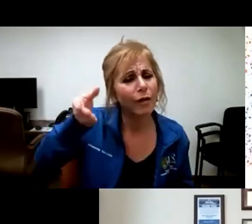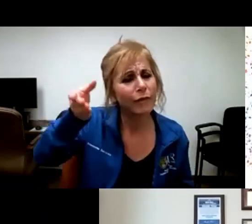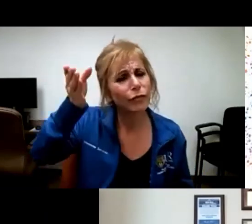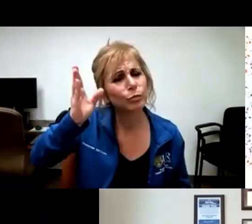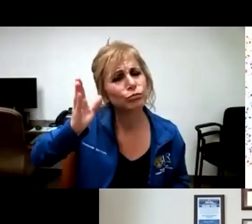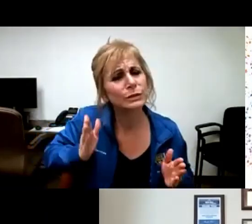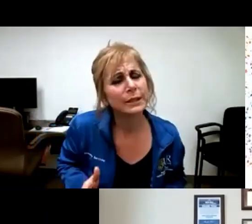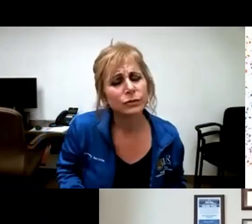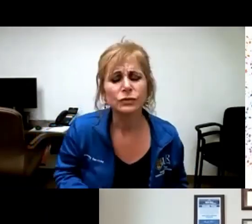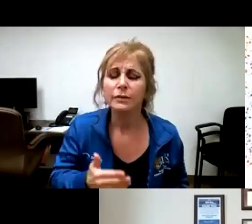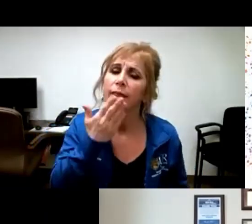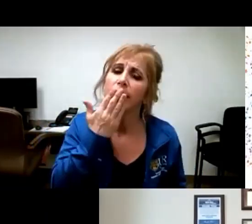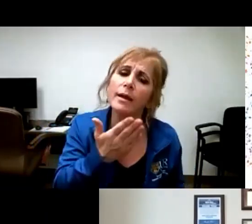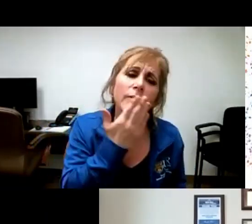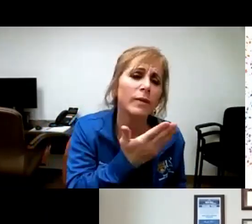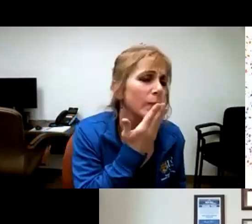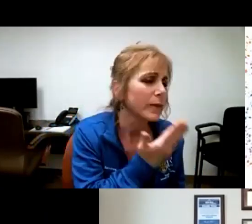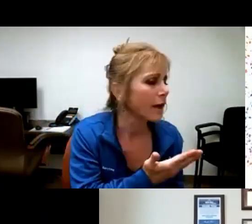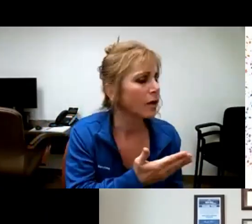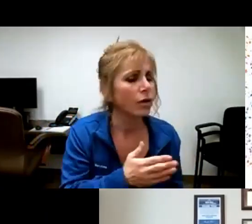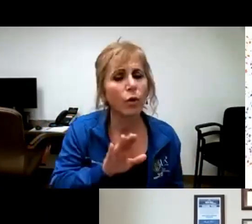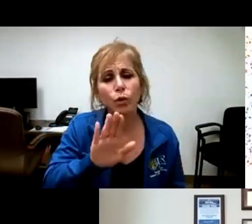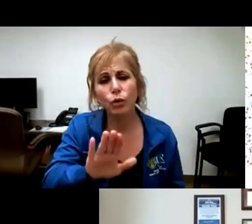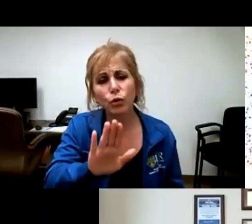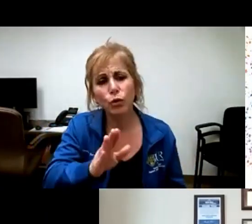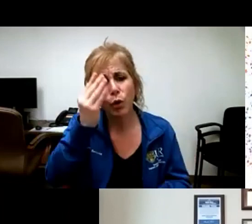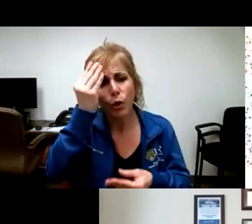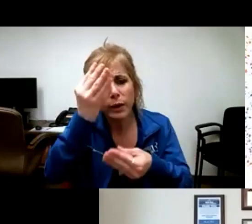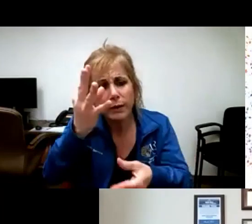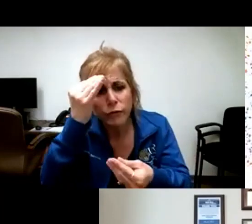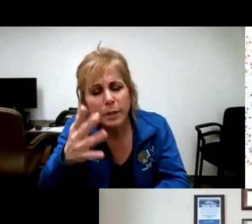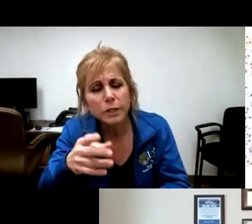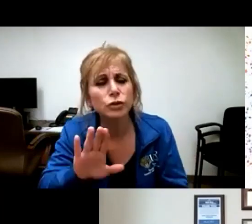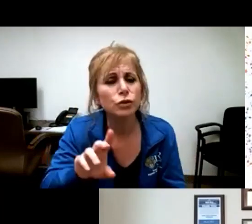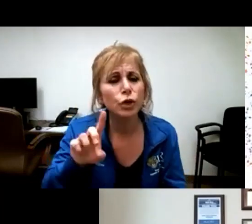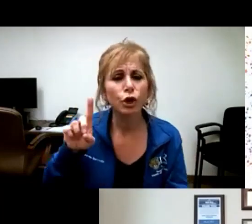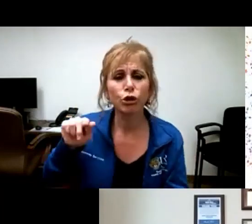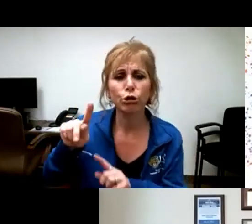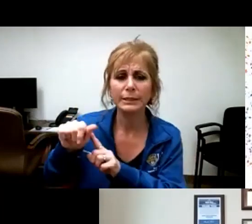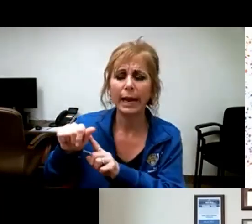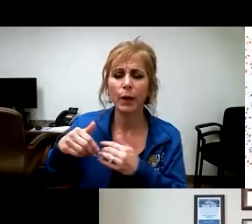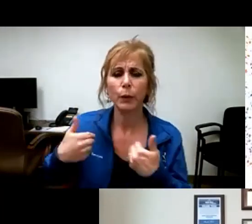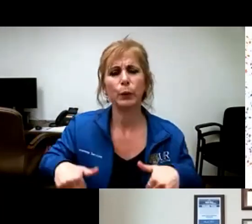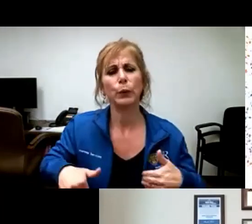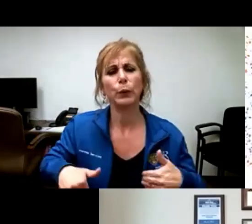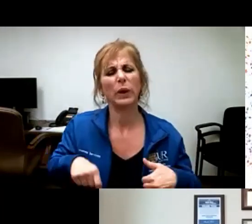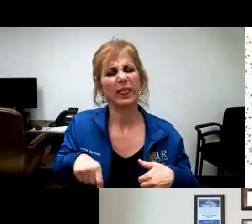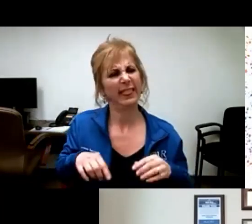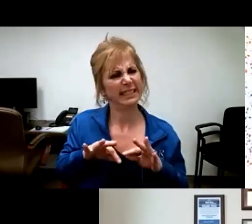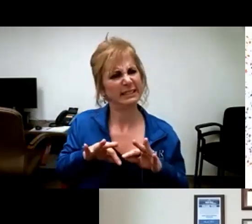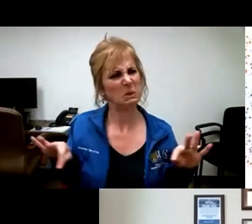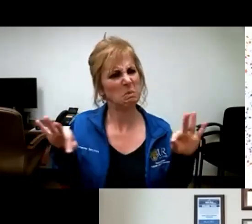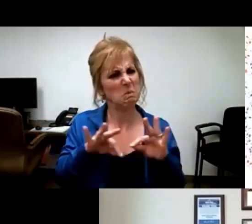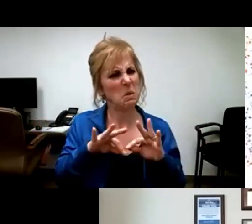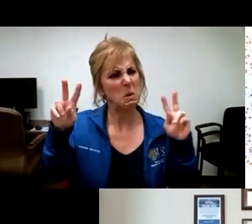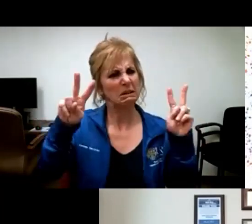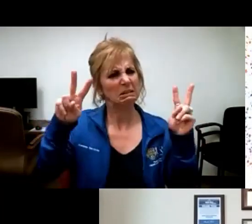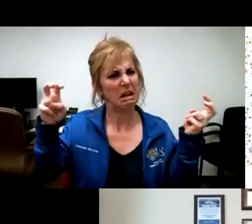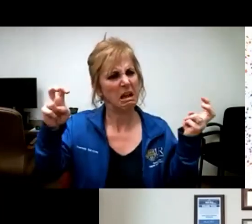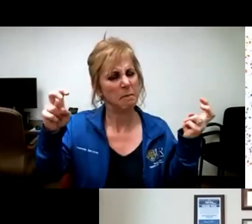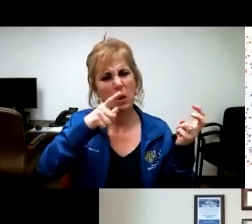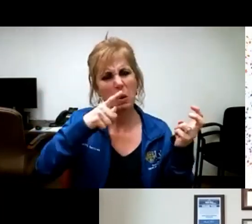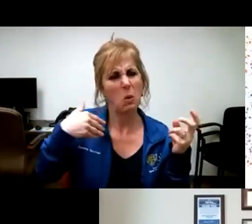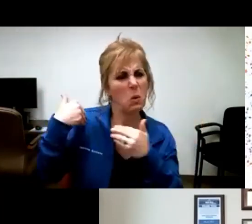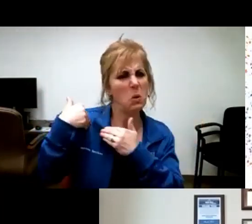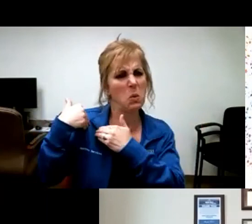Fernandez, for sharing your data and thoughts on this critical topic of who bears the burden of cancer. Please